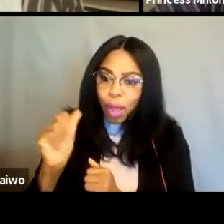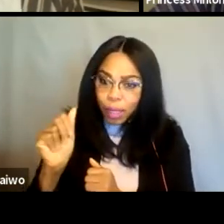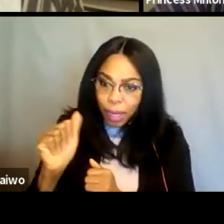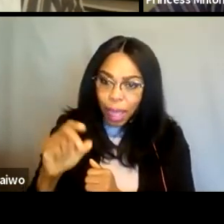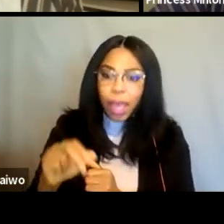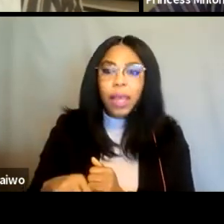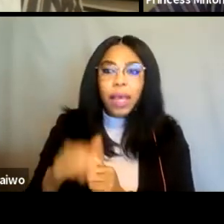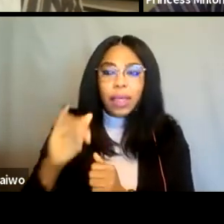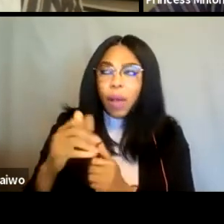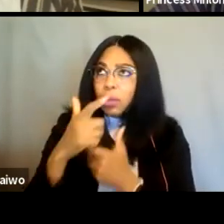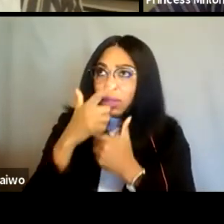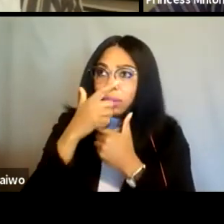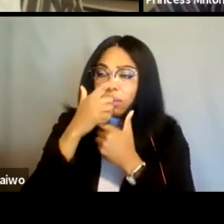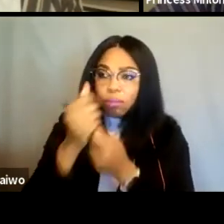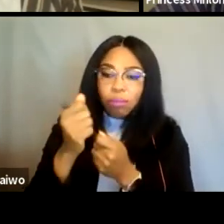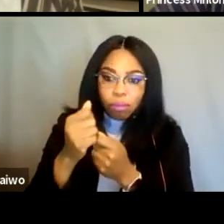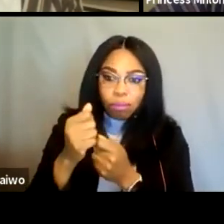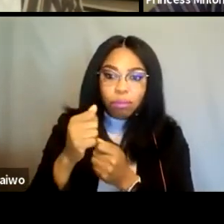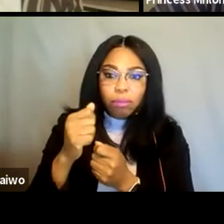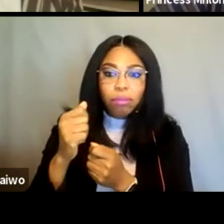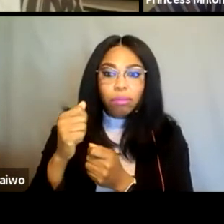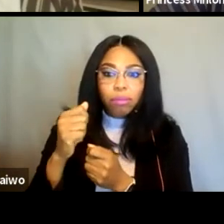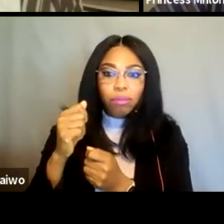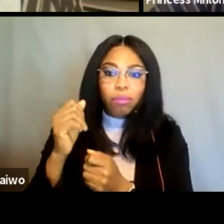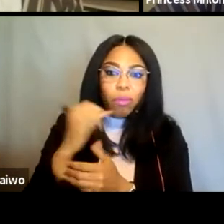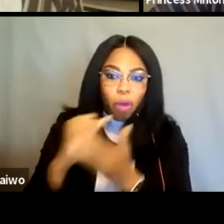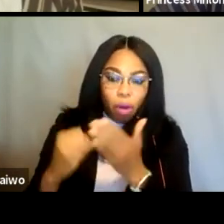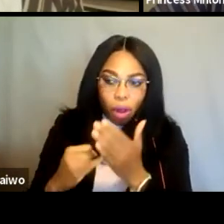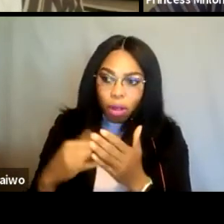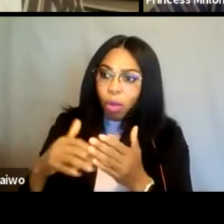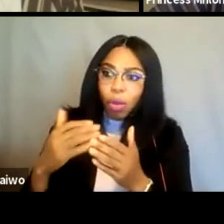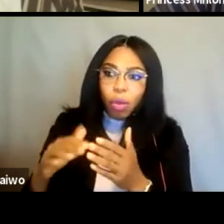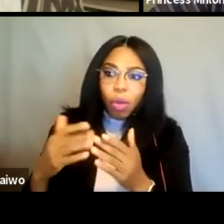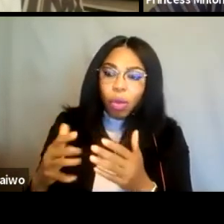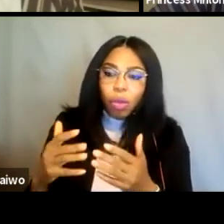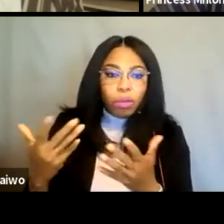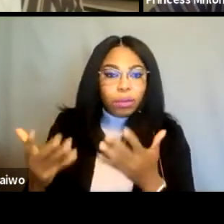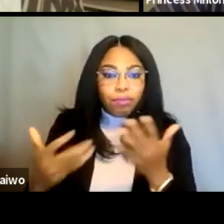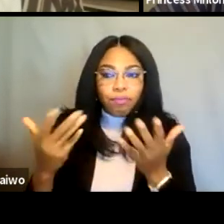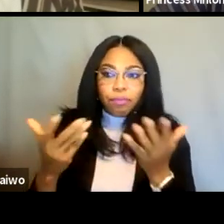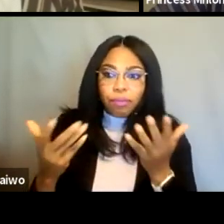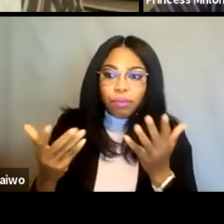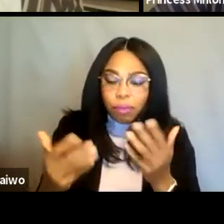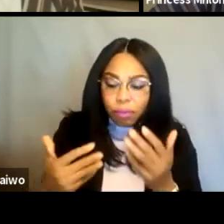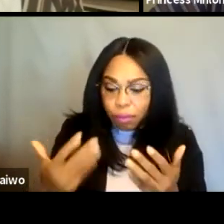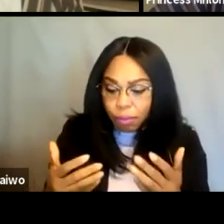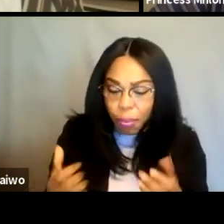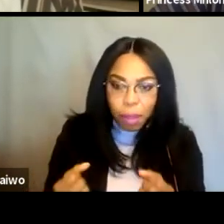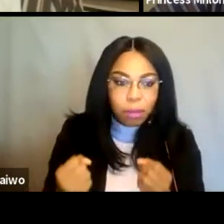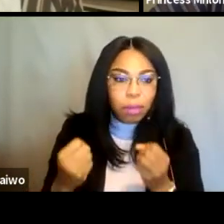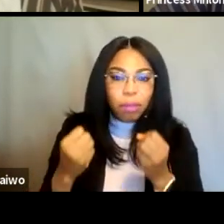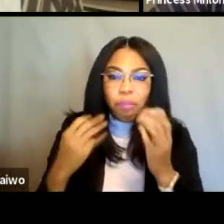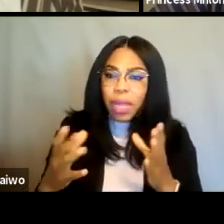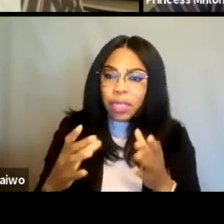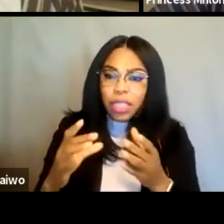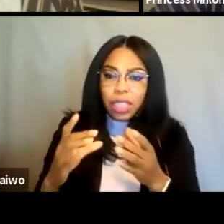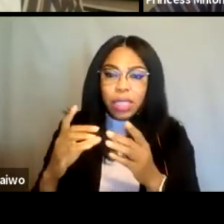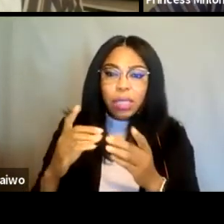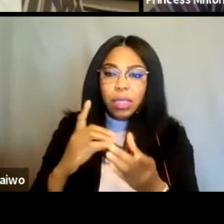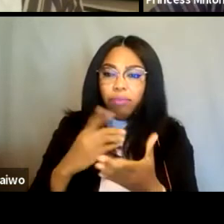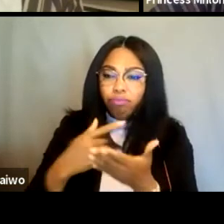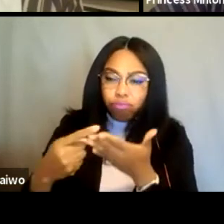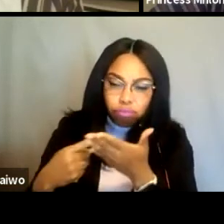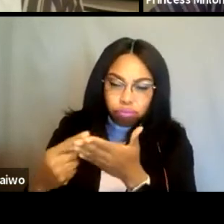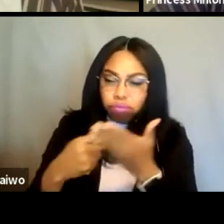piece, you know, that is very, it's at the forefront of so many so many discourses from